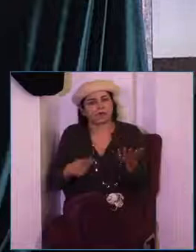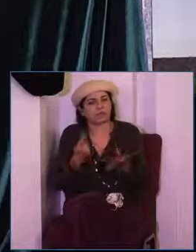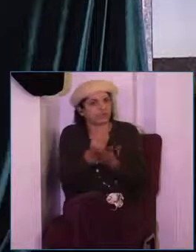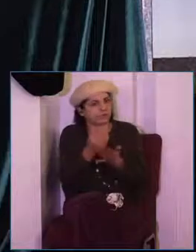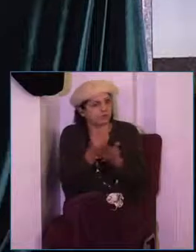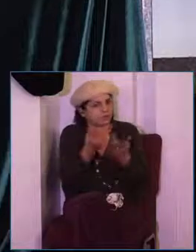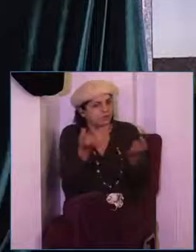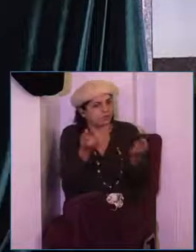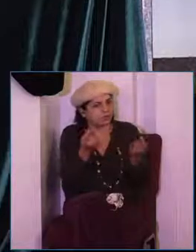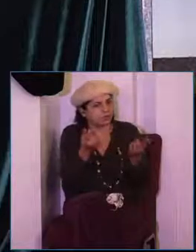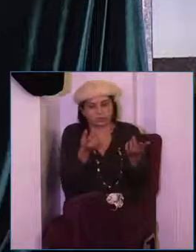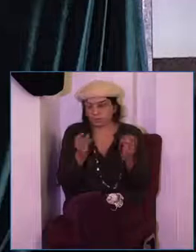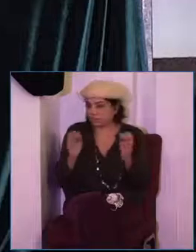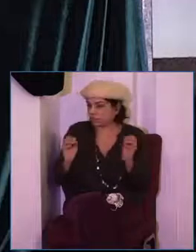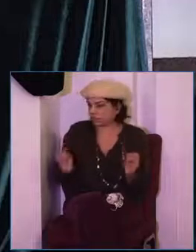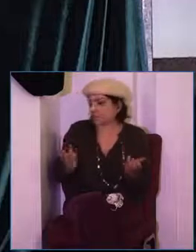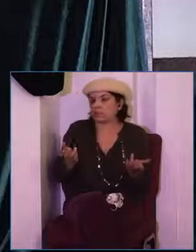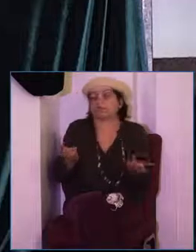Nothing.